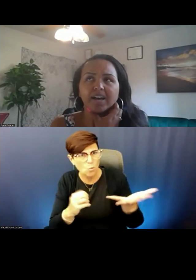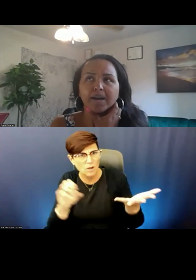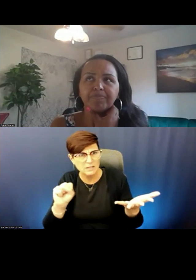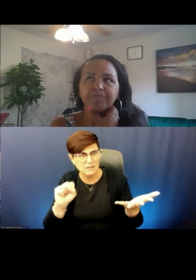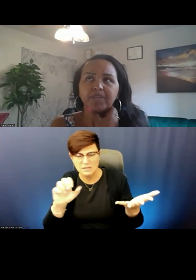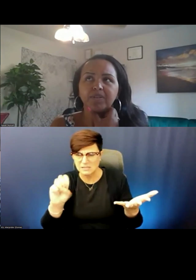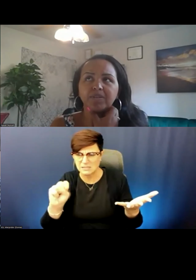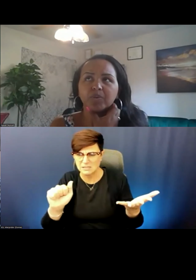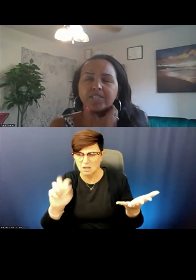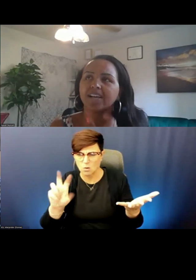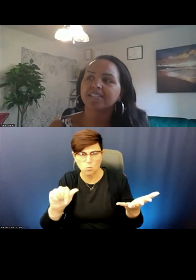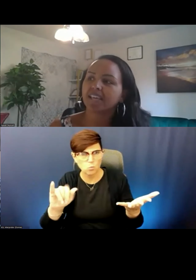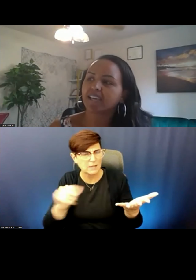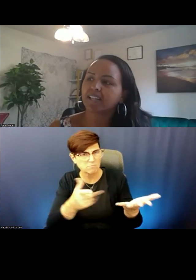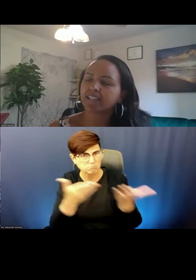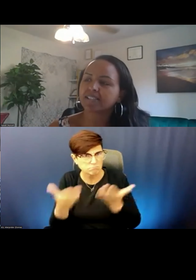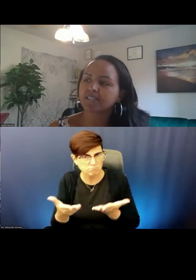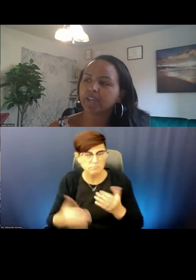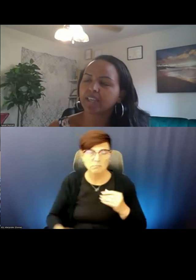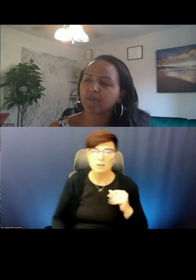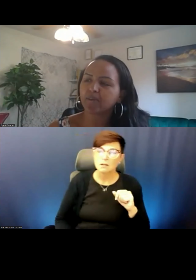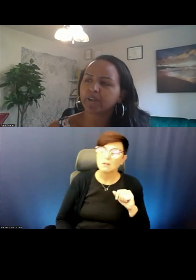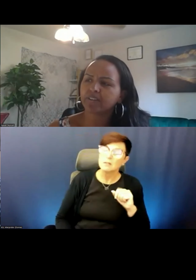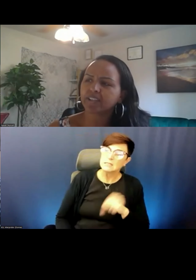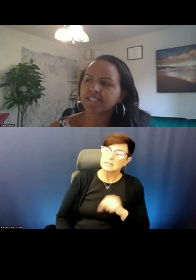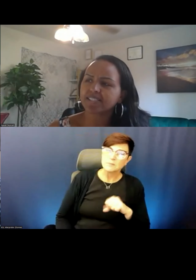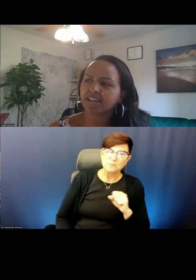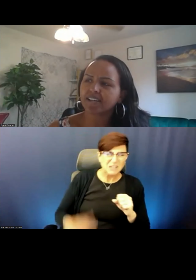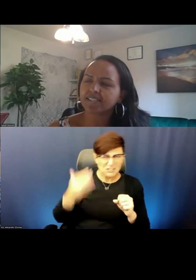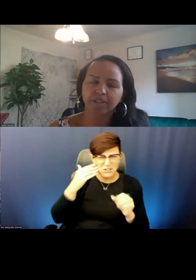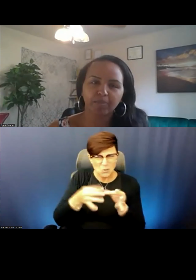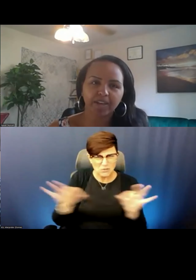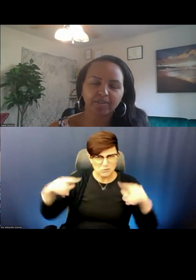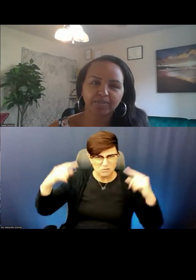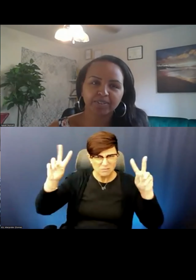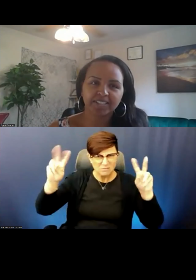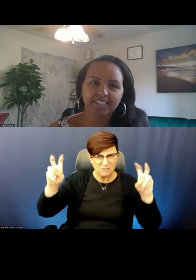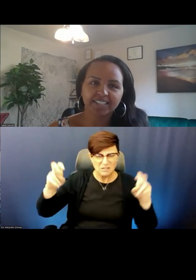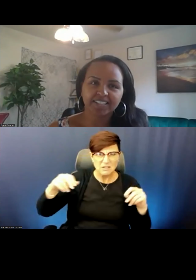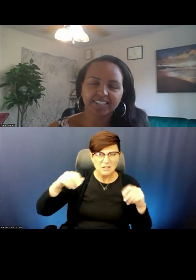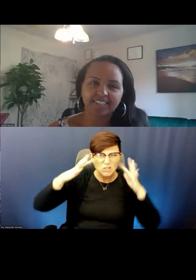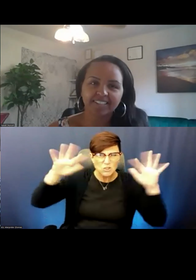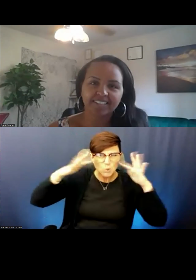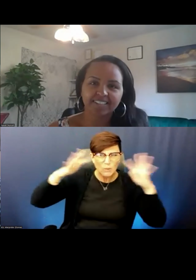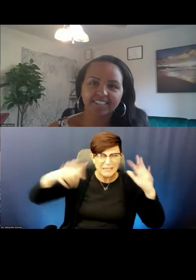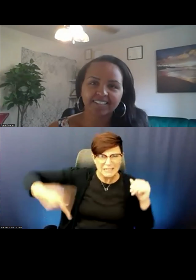the, what's that saying? Like the squeaky wheel gets someone help me out.